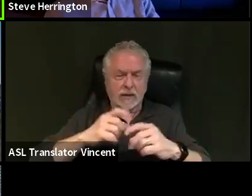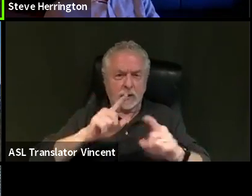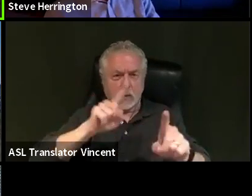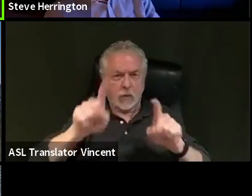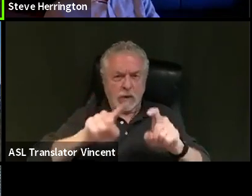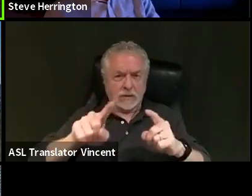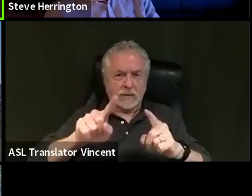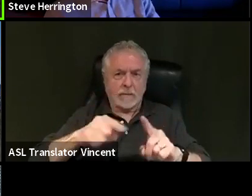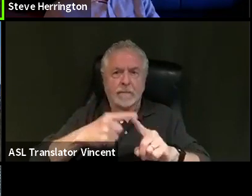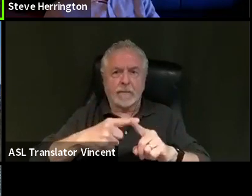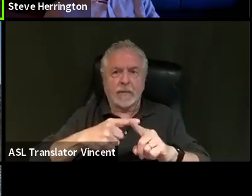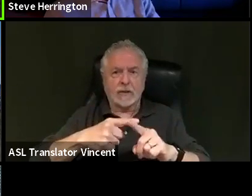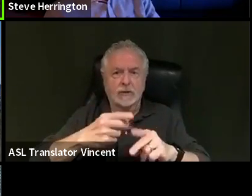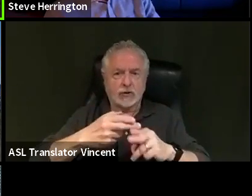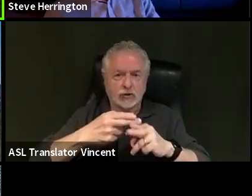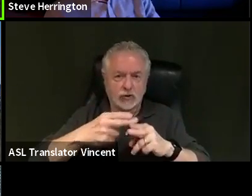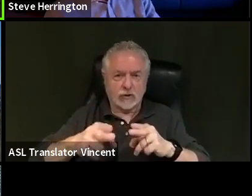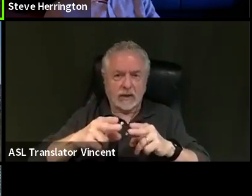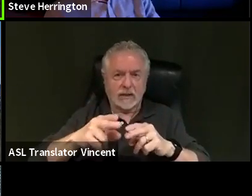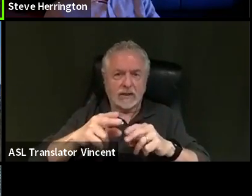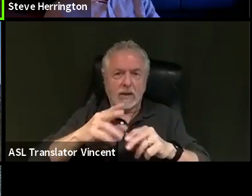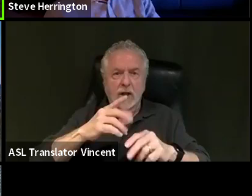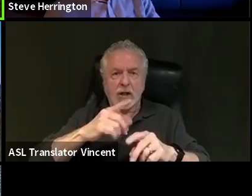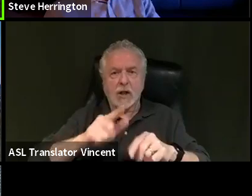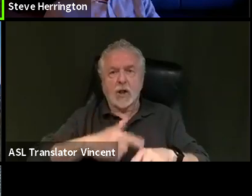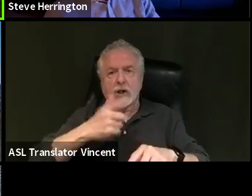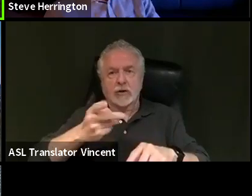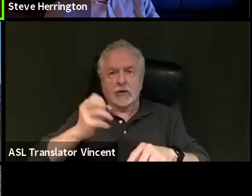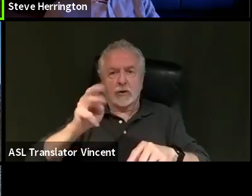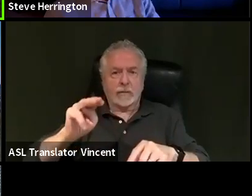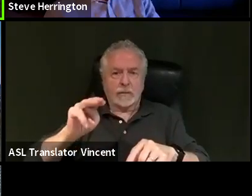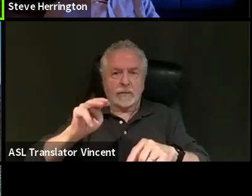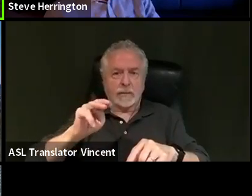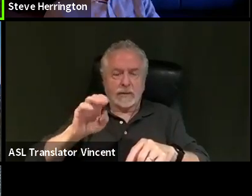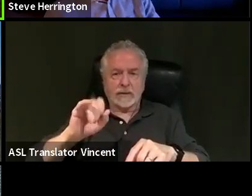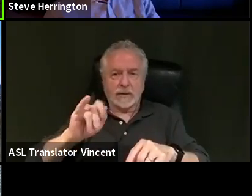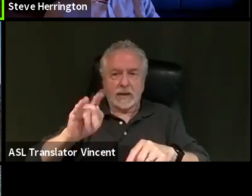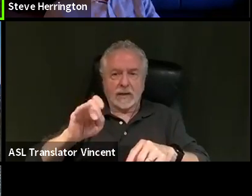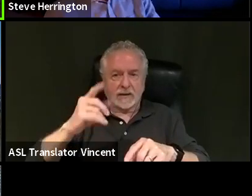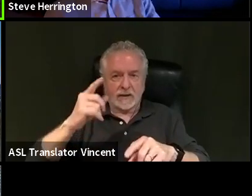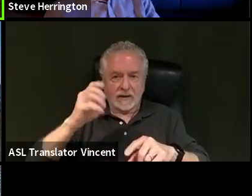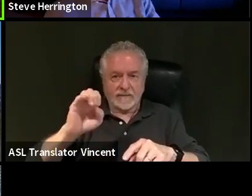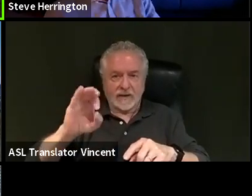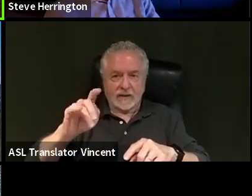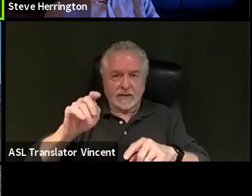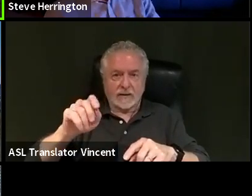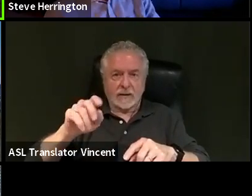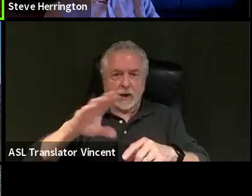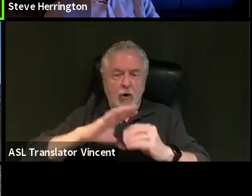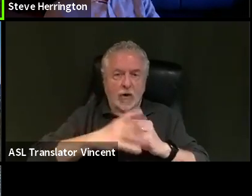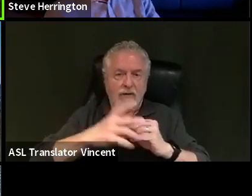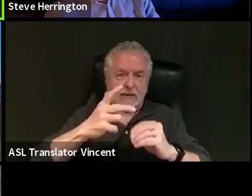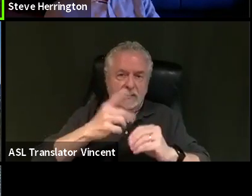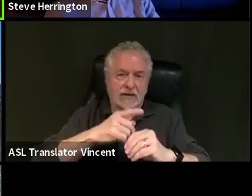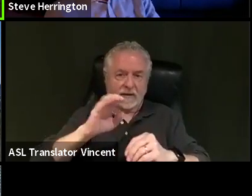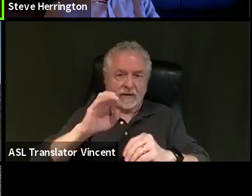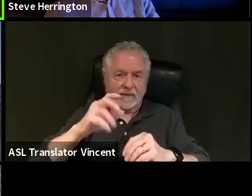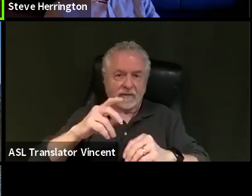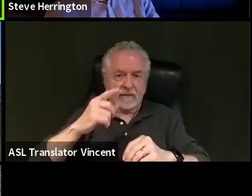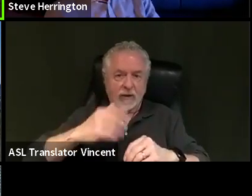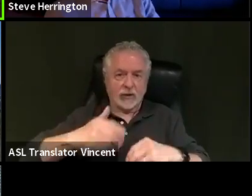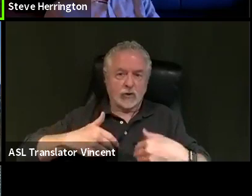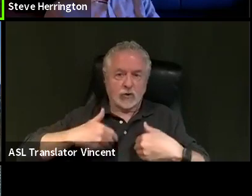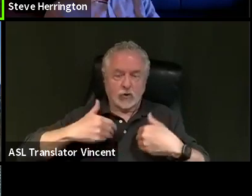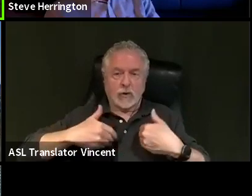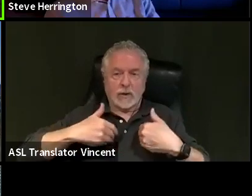questions about both the short and long-term side effects of the COVID-19 vaccine, particularly for